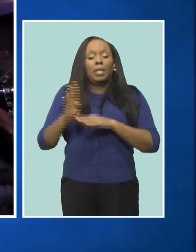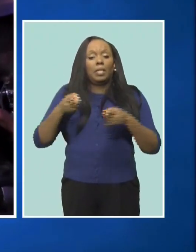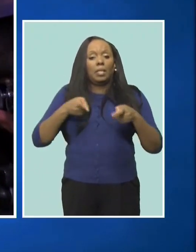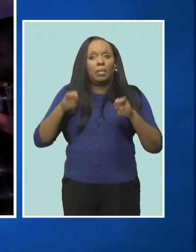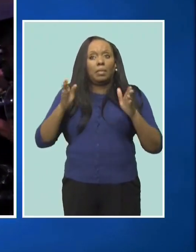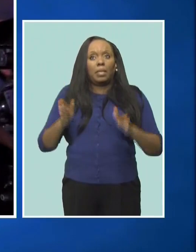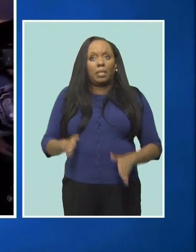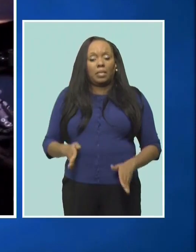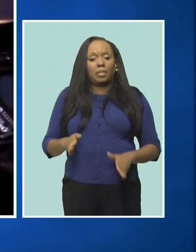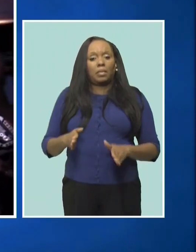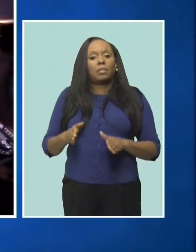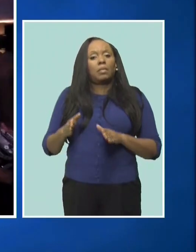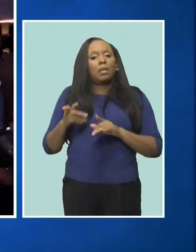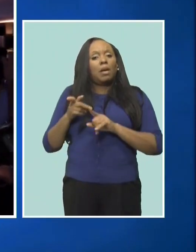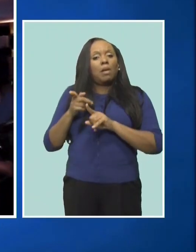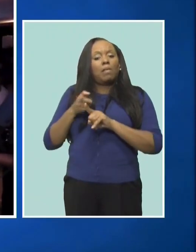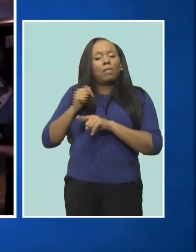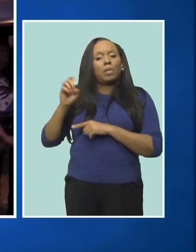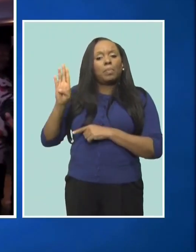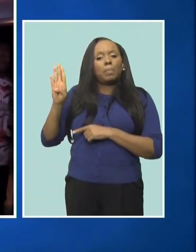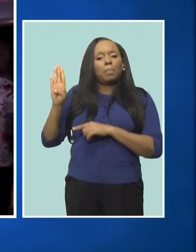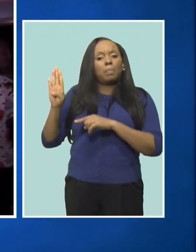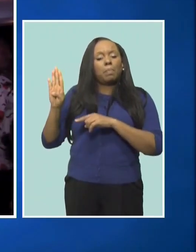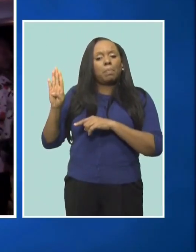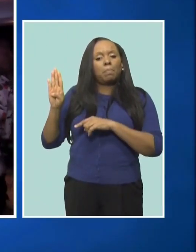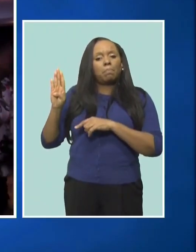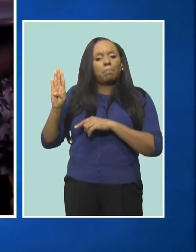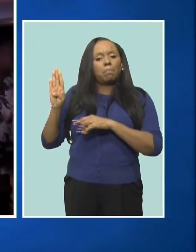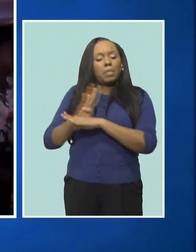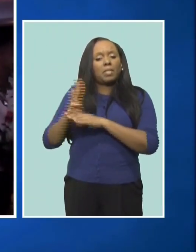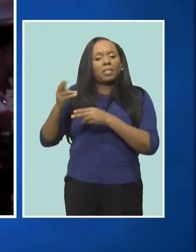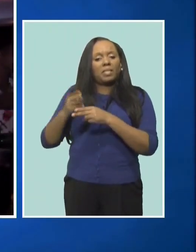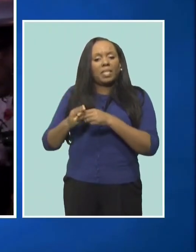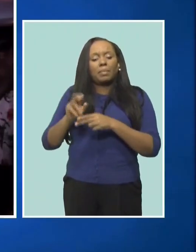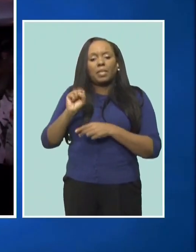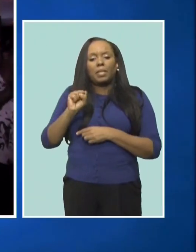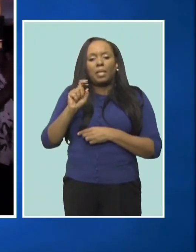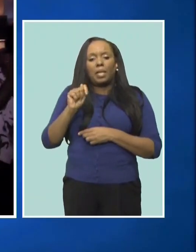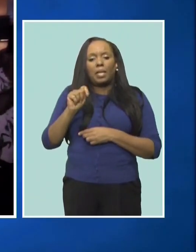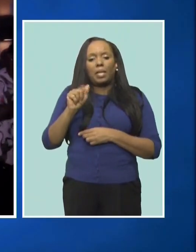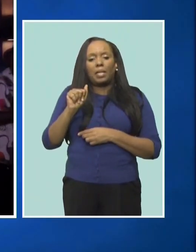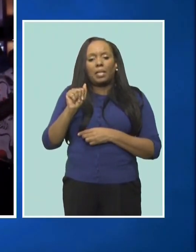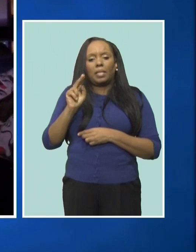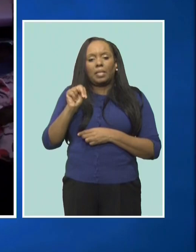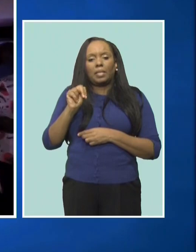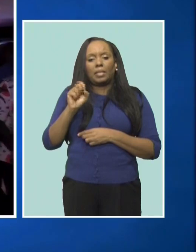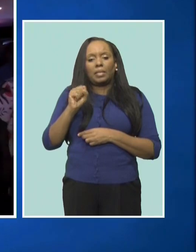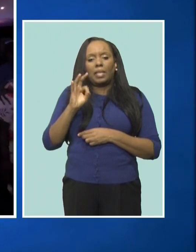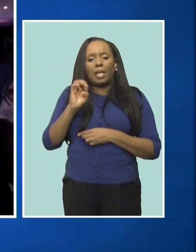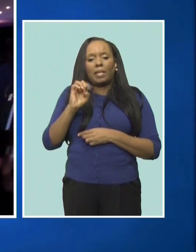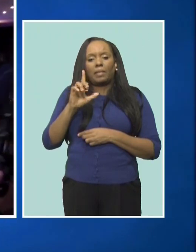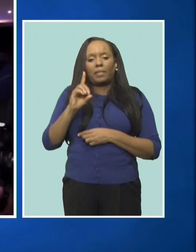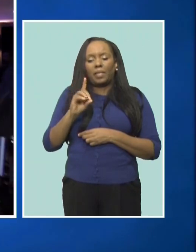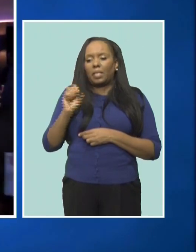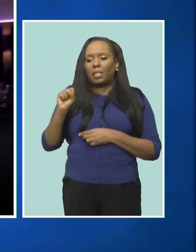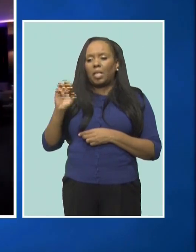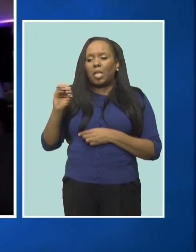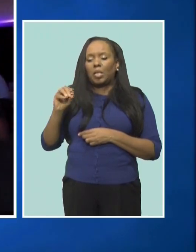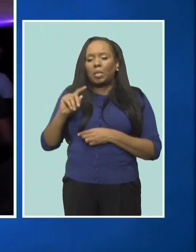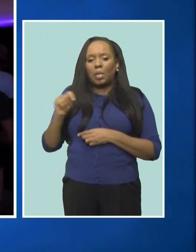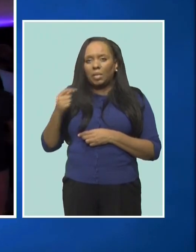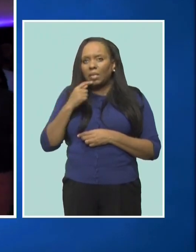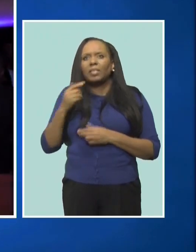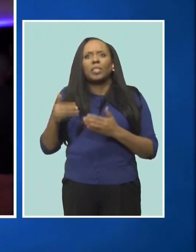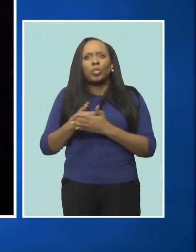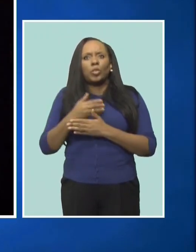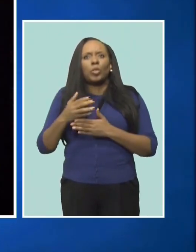Richard Rollocks, who is also a part of Dream Mass, promises vibes with a new band, which he says has an old soul.